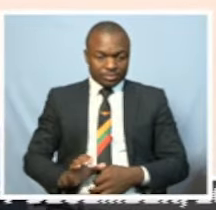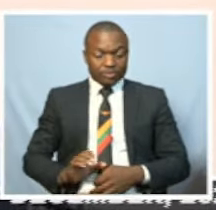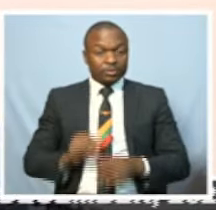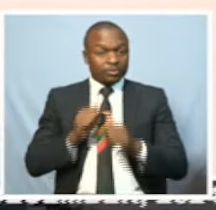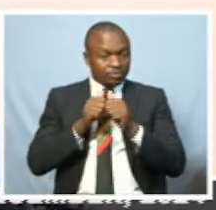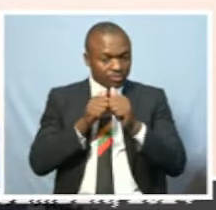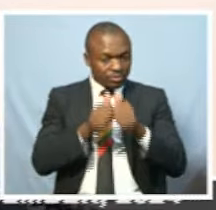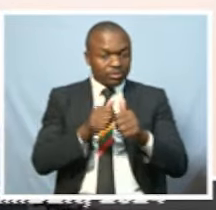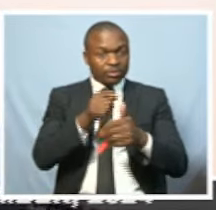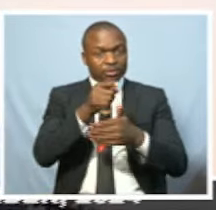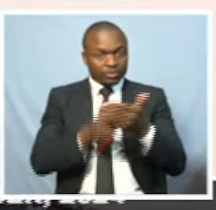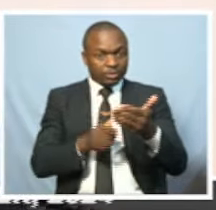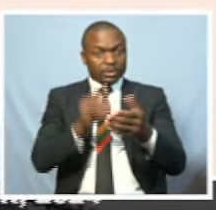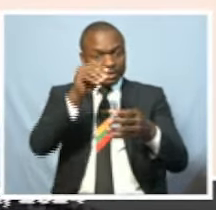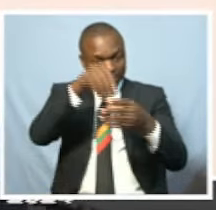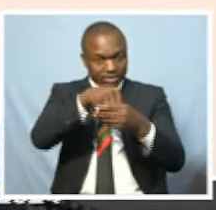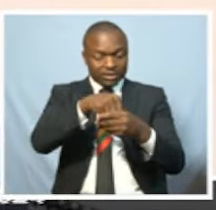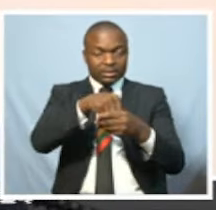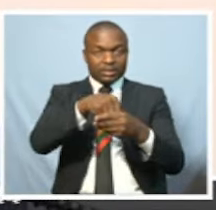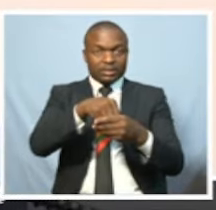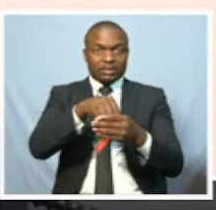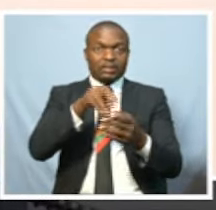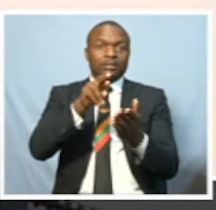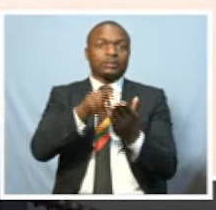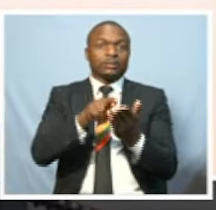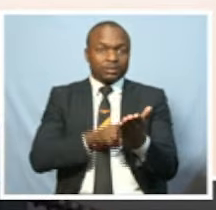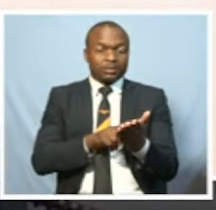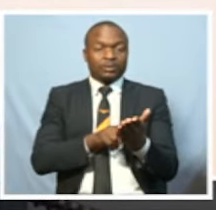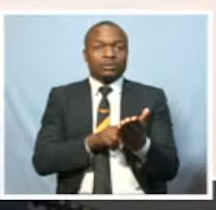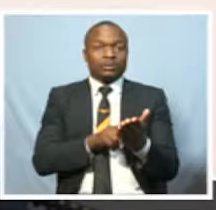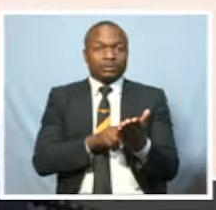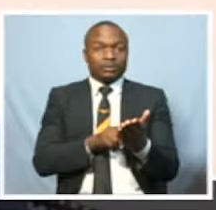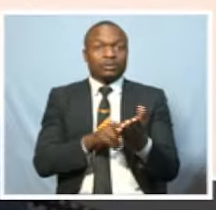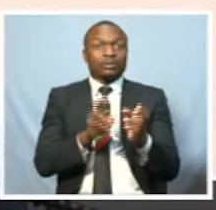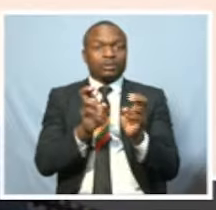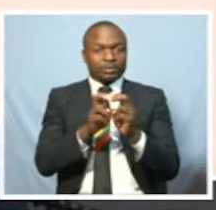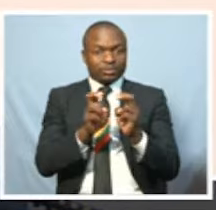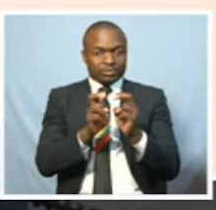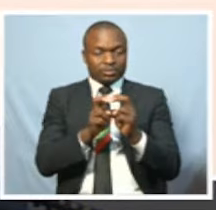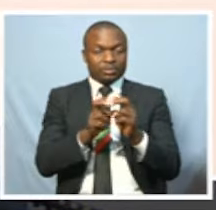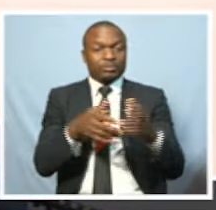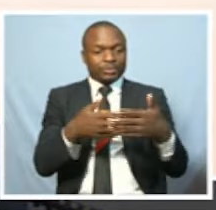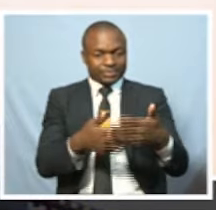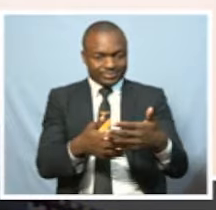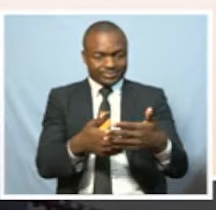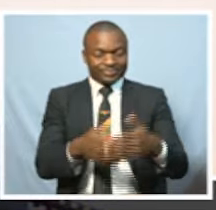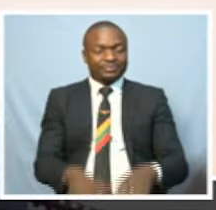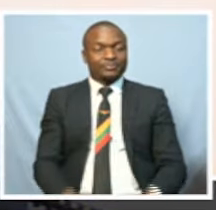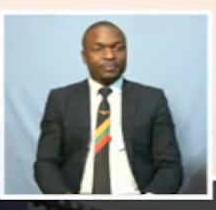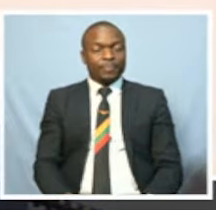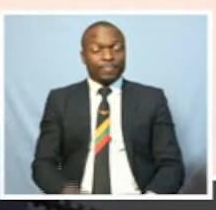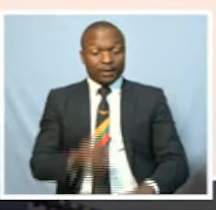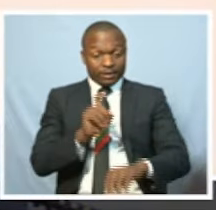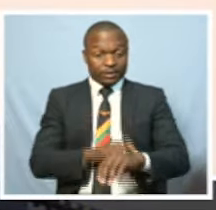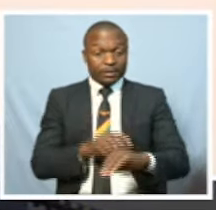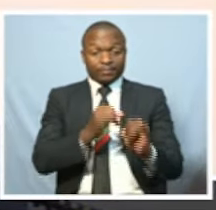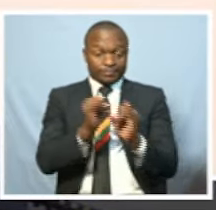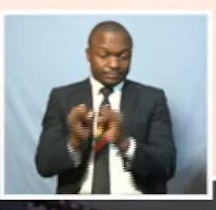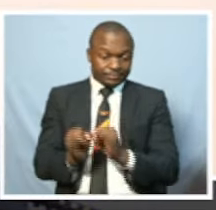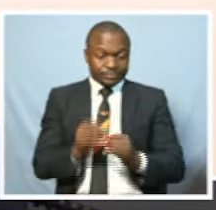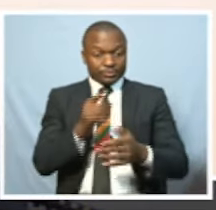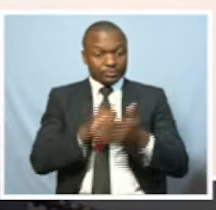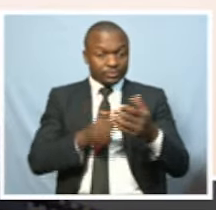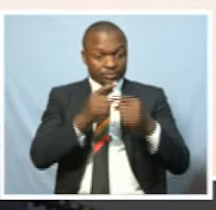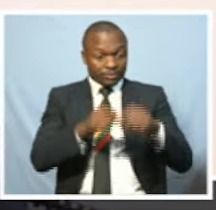based on what is enshrined in that document and the period of implementation. So basically what happened was that